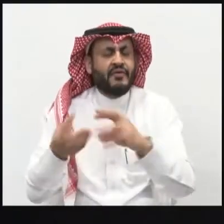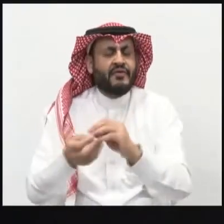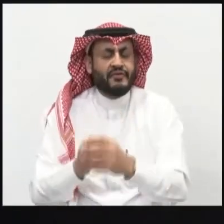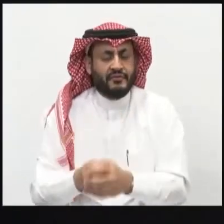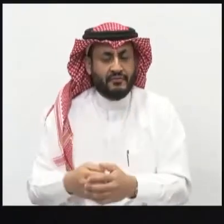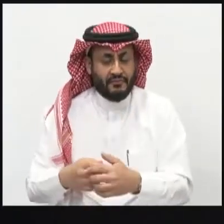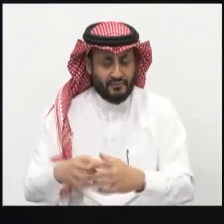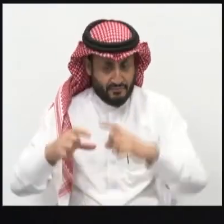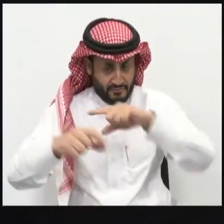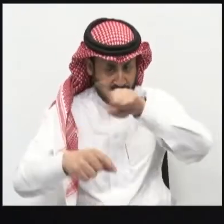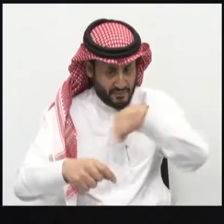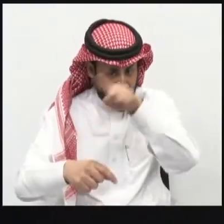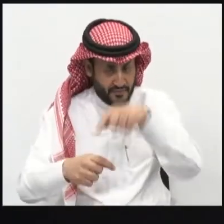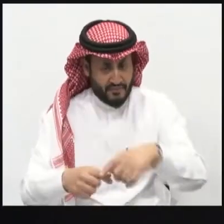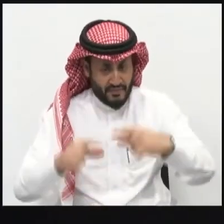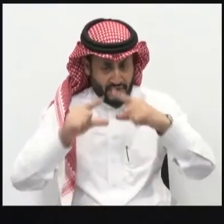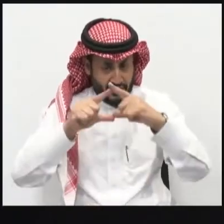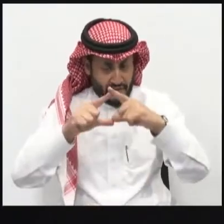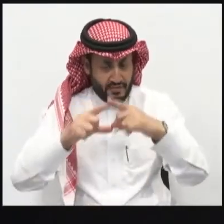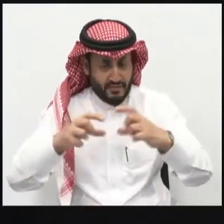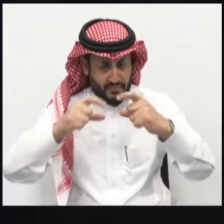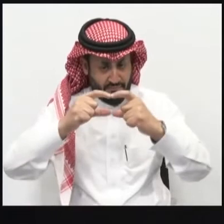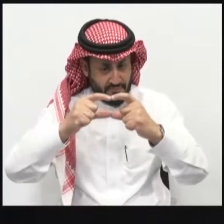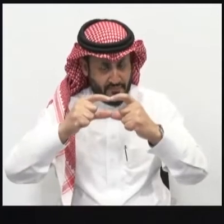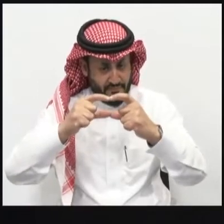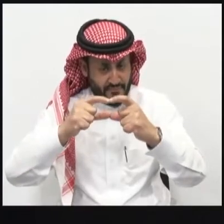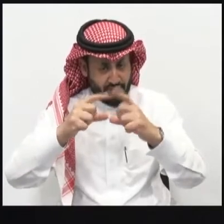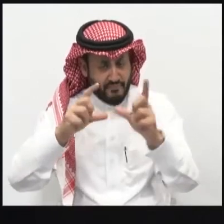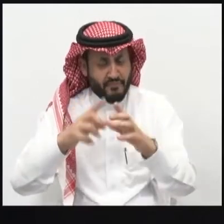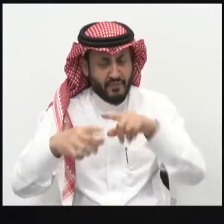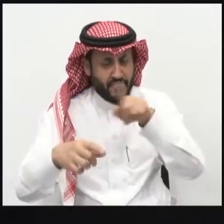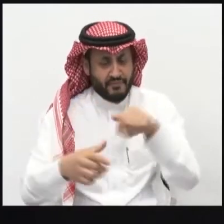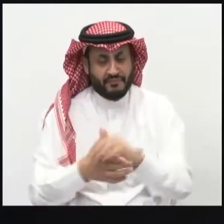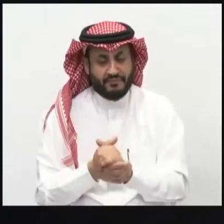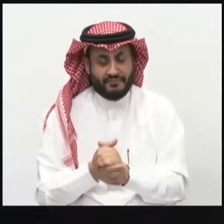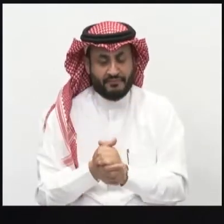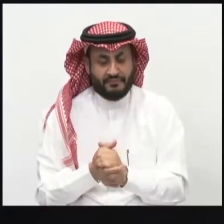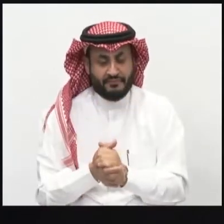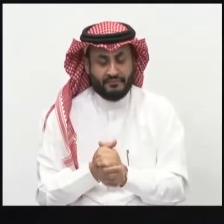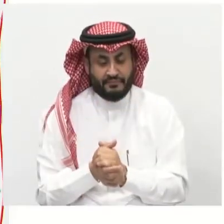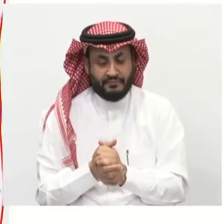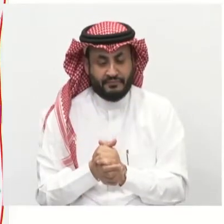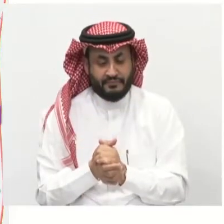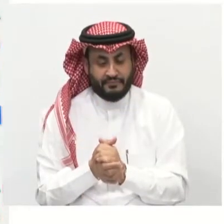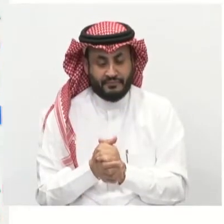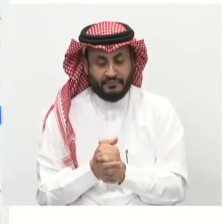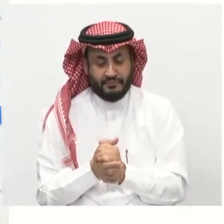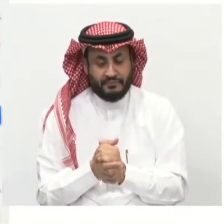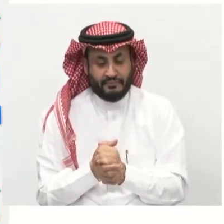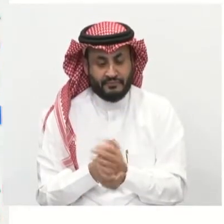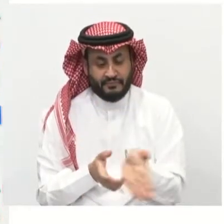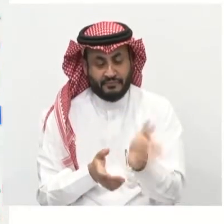remember circles, triangles, rectangles, squares. You remember them, right? Excellent.